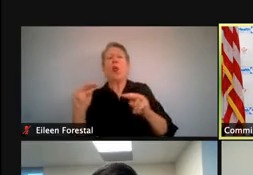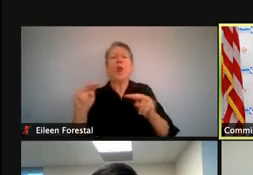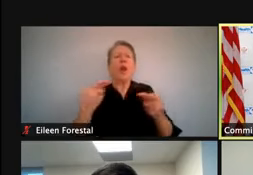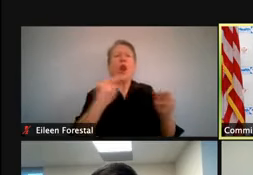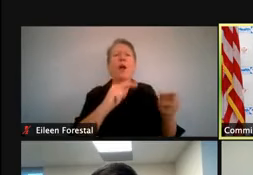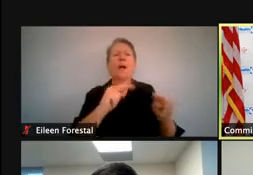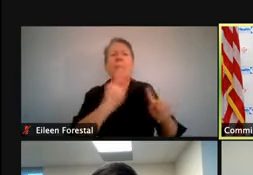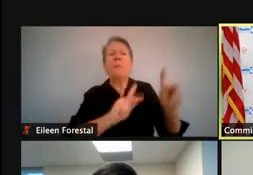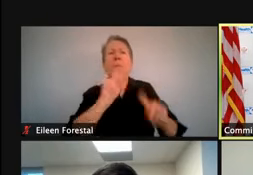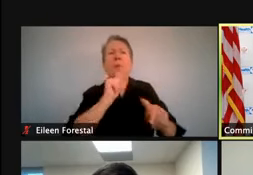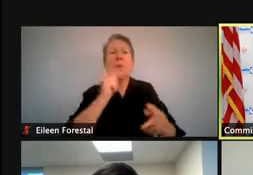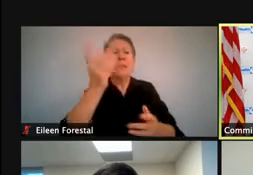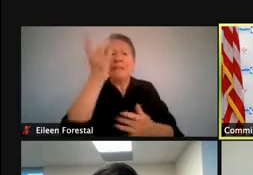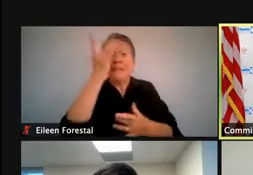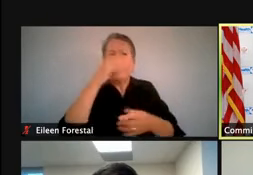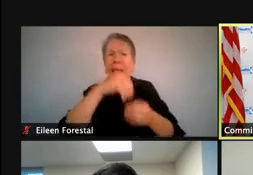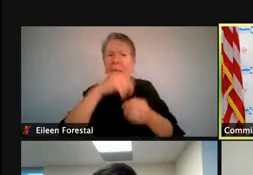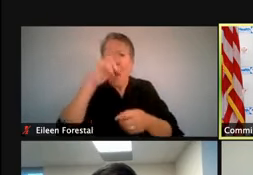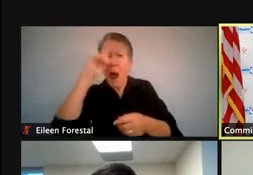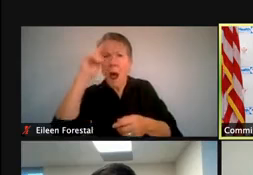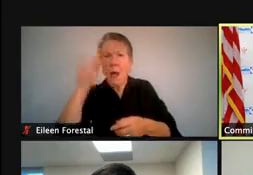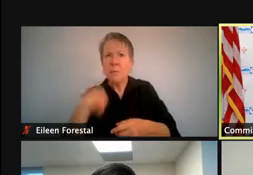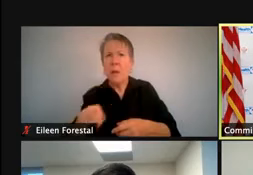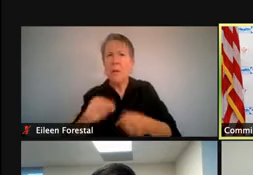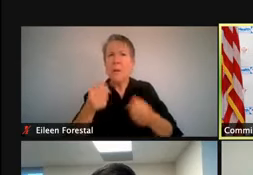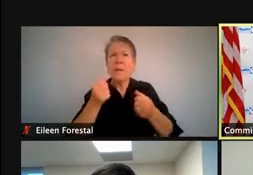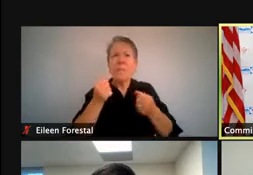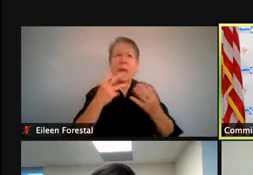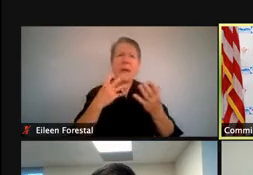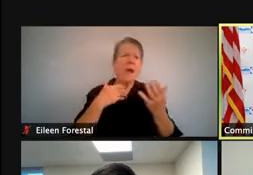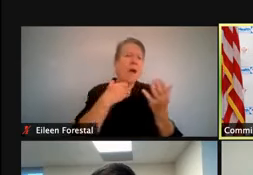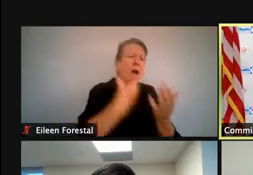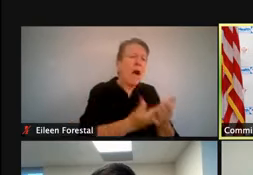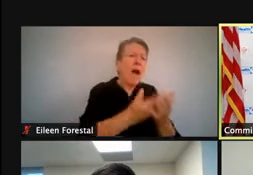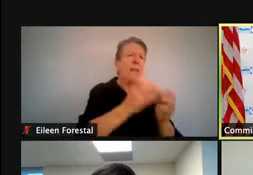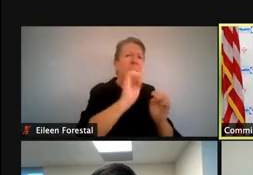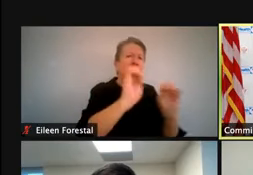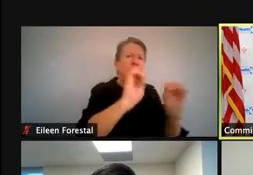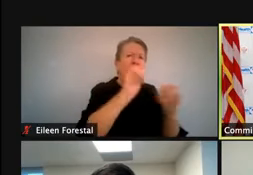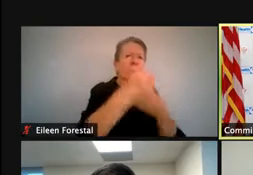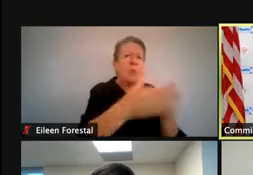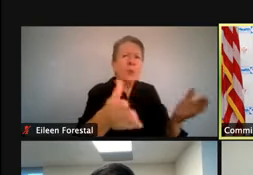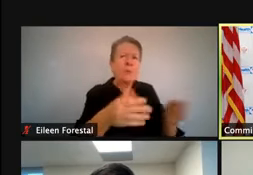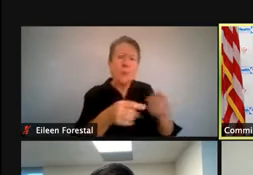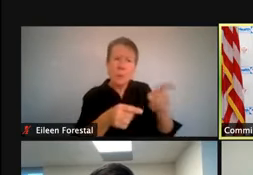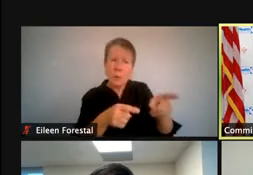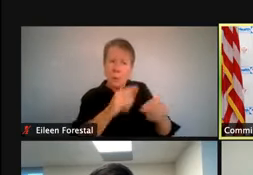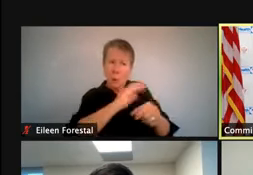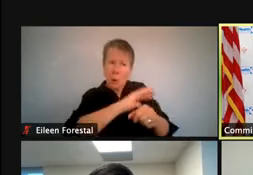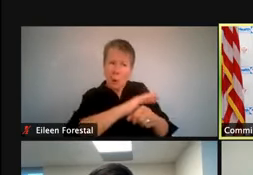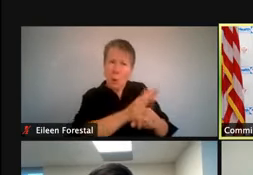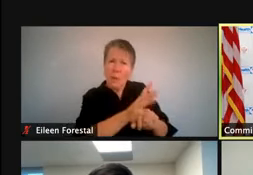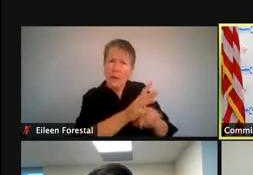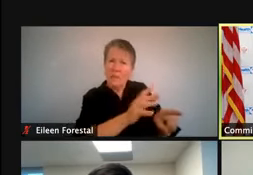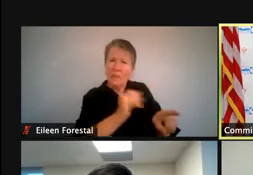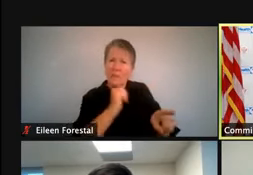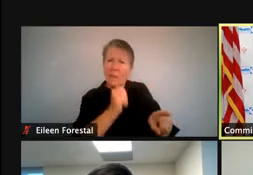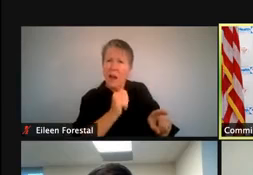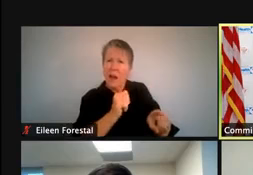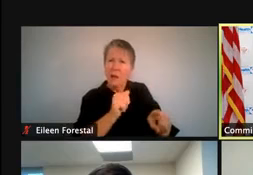hospitals, COVID-like illness in our emergency rooms, and track back to Lakewood and Ocean County to determine